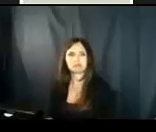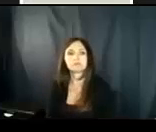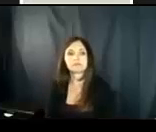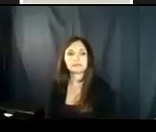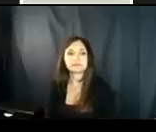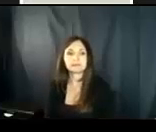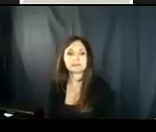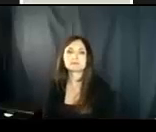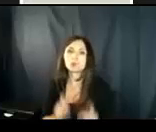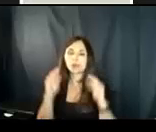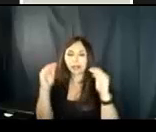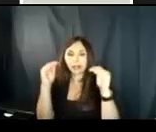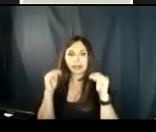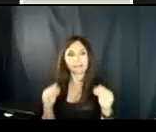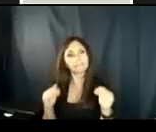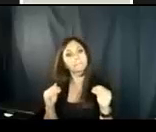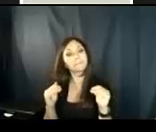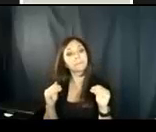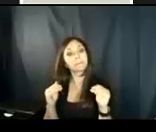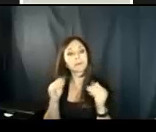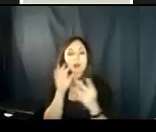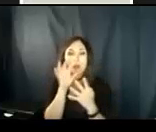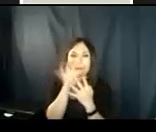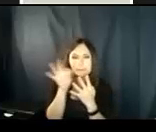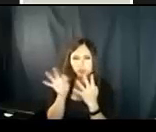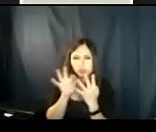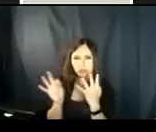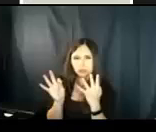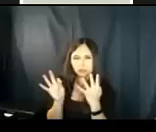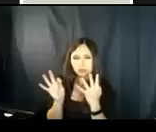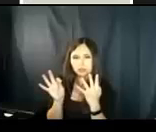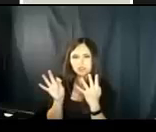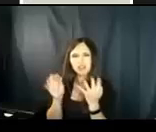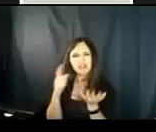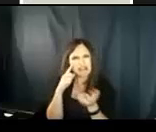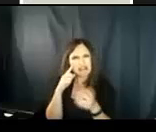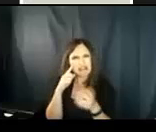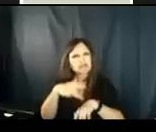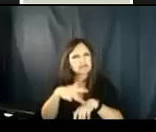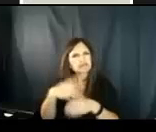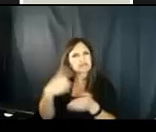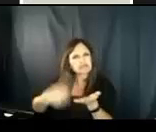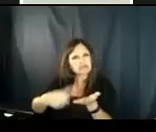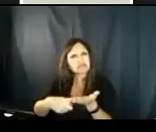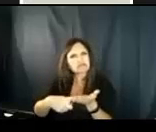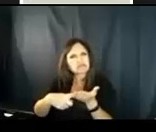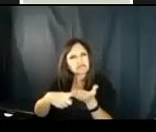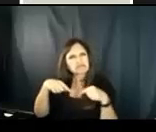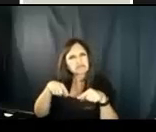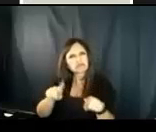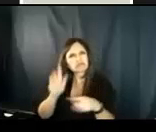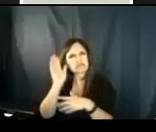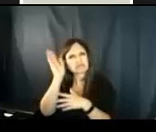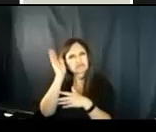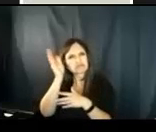So let's move on to options. And I feel like we have touched on this throughout this session, but options and support